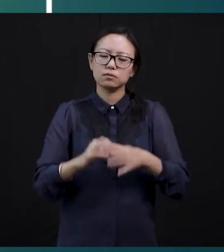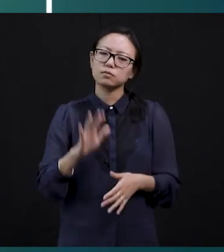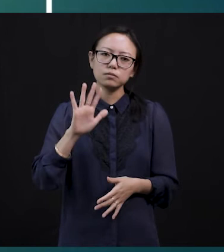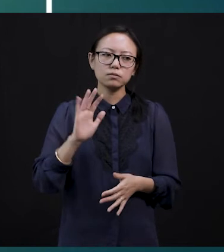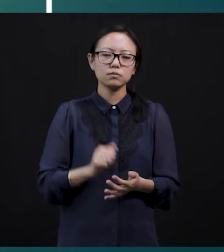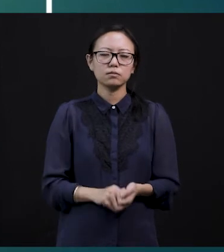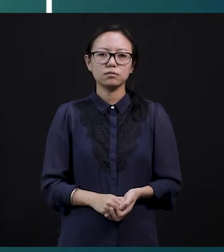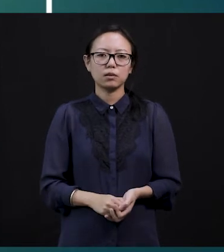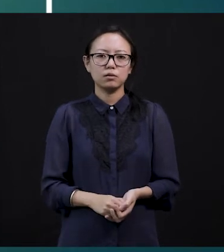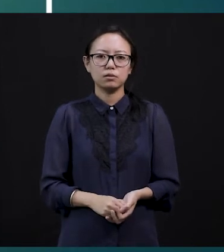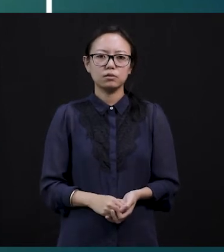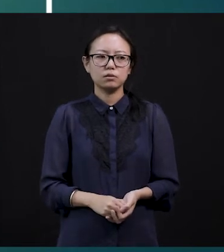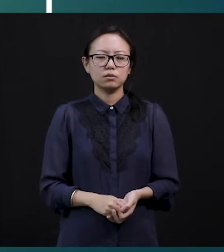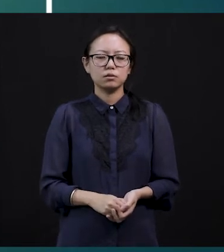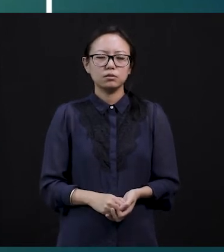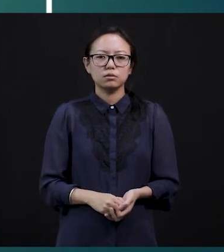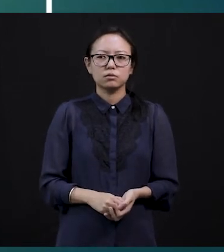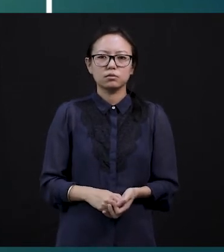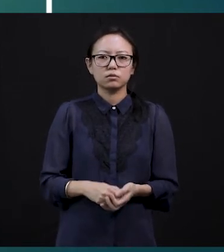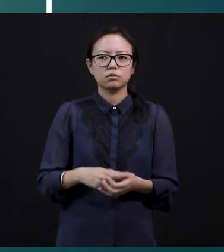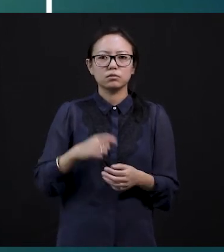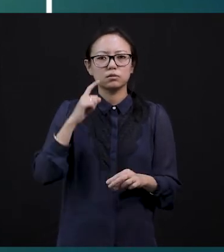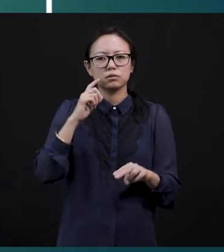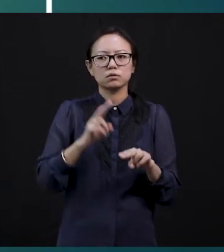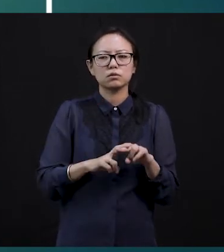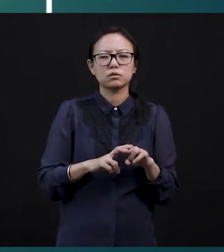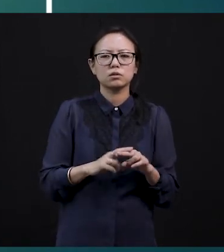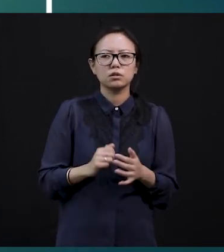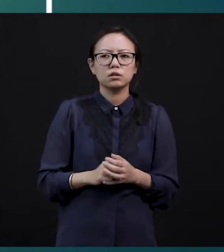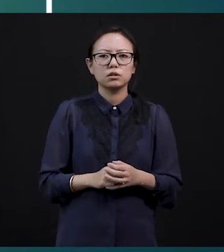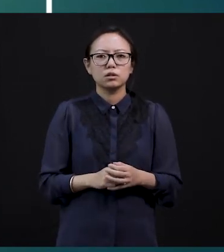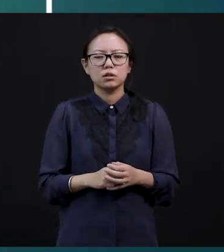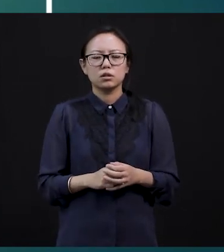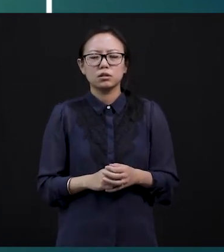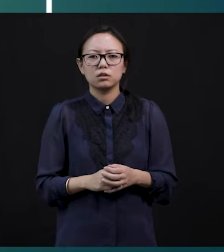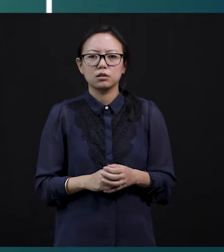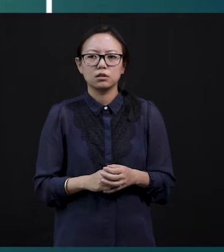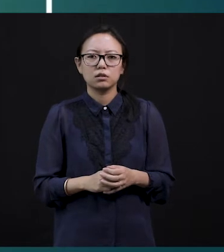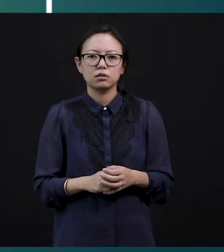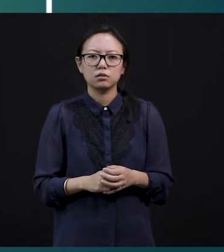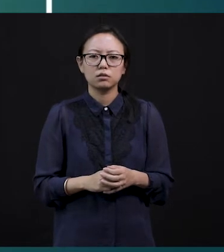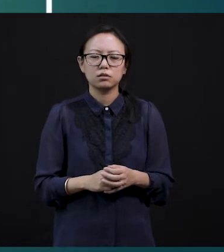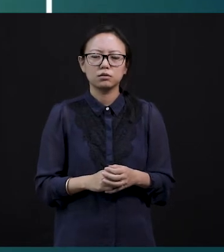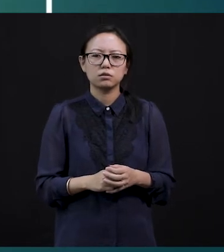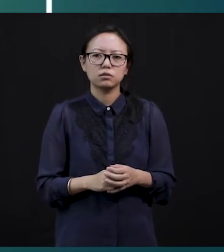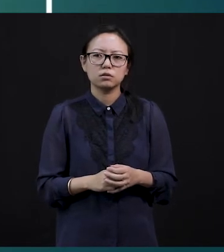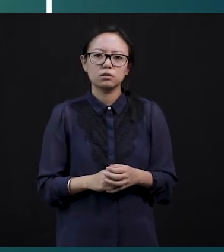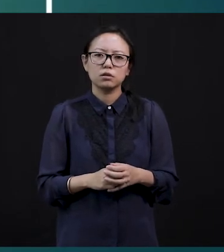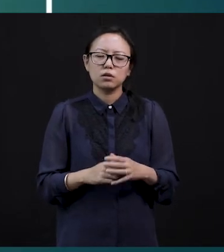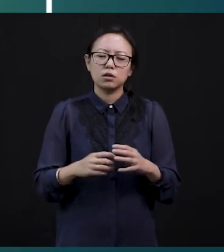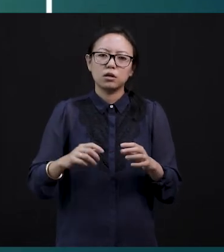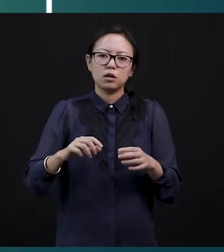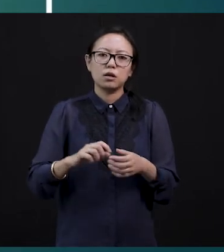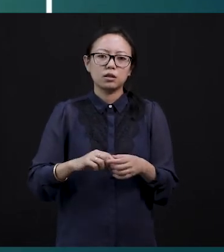it's a crockery and it's broken, the retailer is not going to pay. So it's the wholesaler who bears that loss also. So